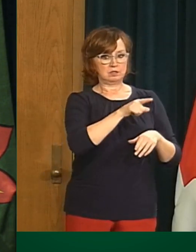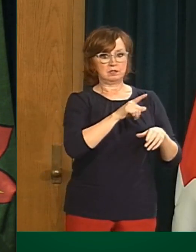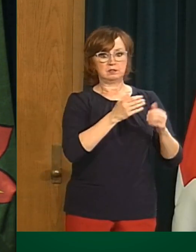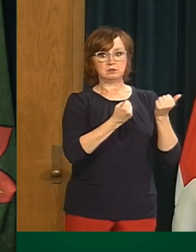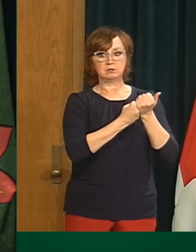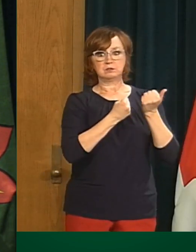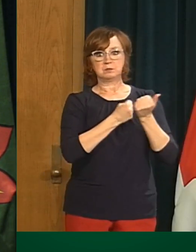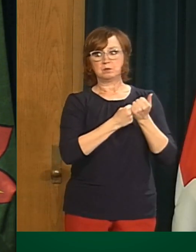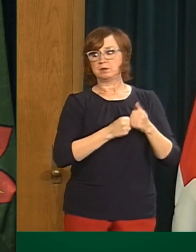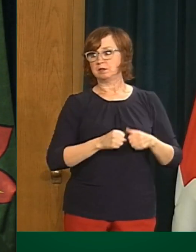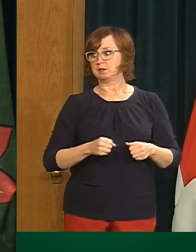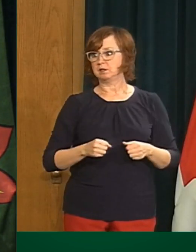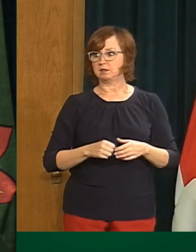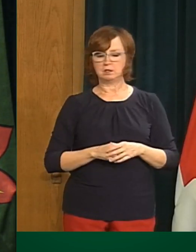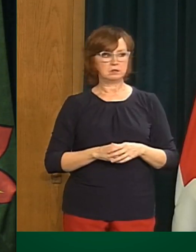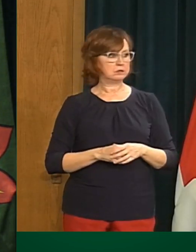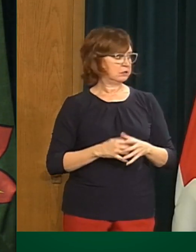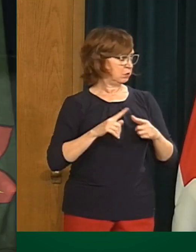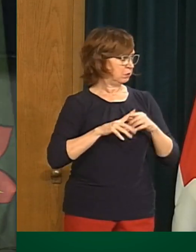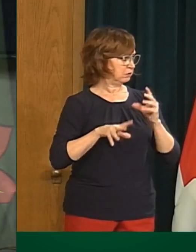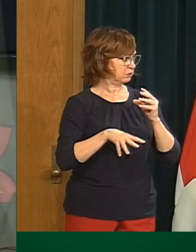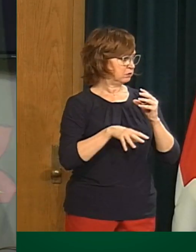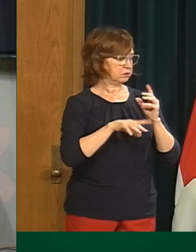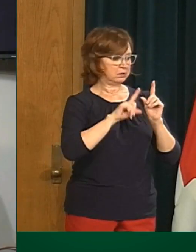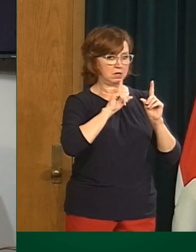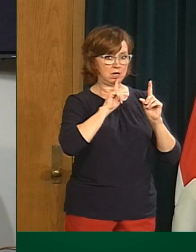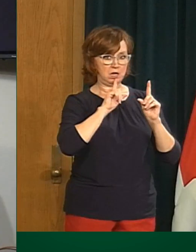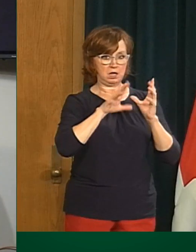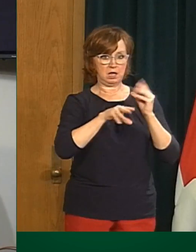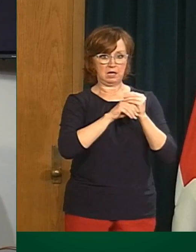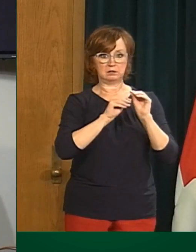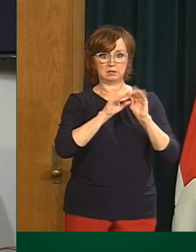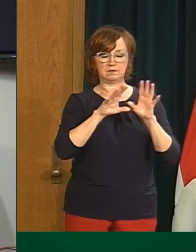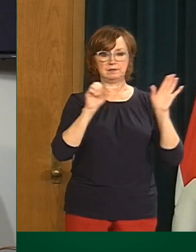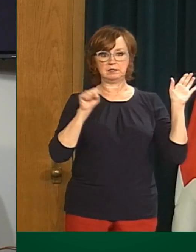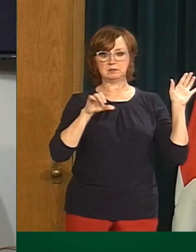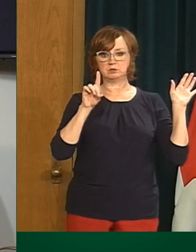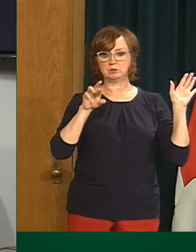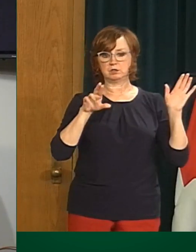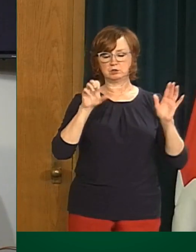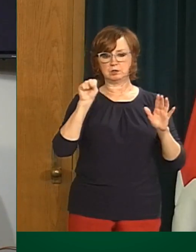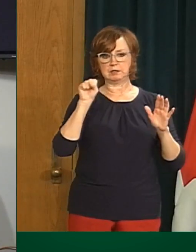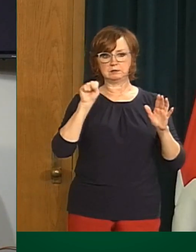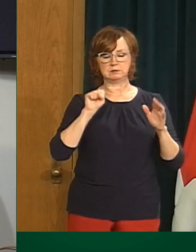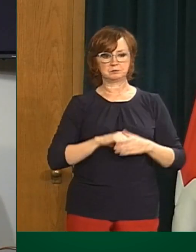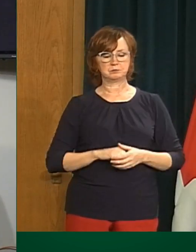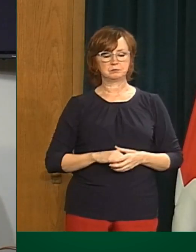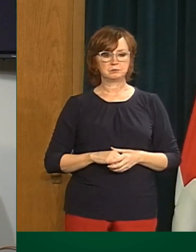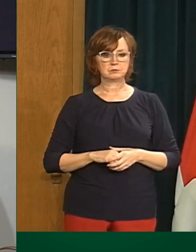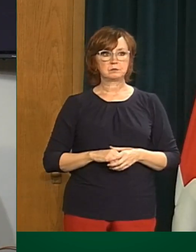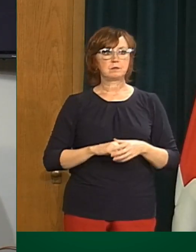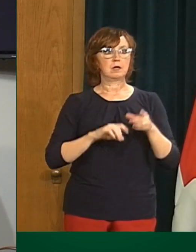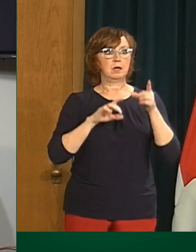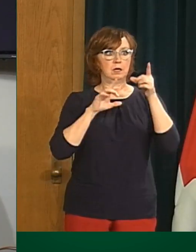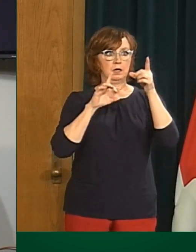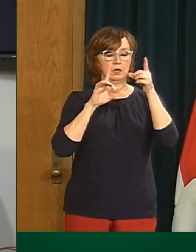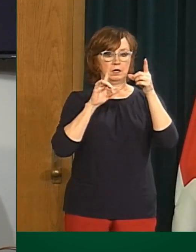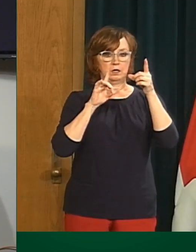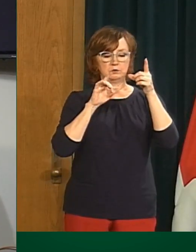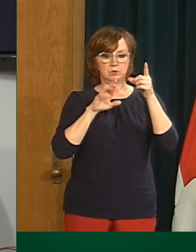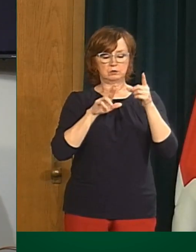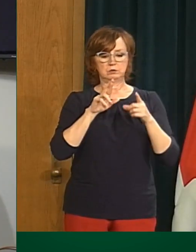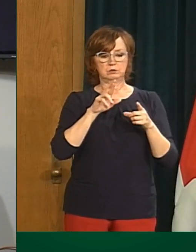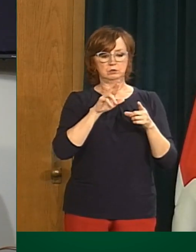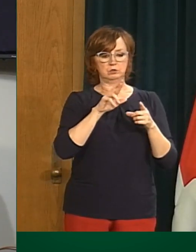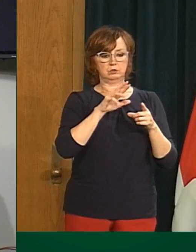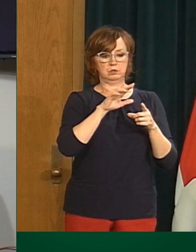need. Dr. Shahab, anything to add to that? Yeah, and I'll just add, that, like Dr. Rimza had mentioned, and Dr. John Mark Pondo also